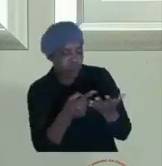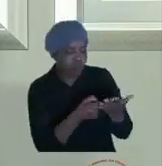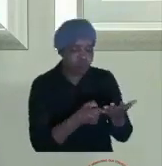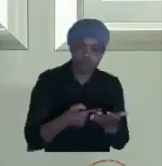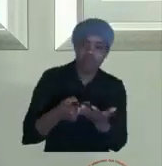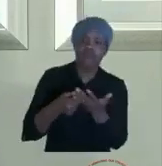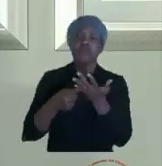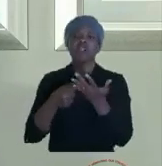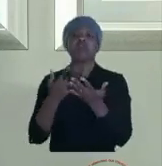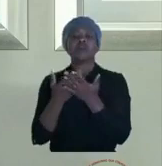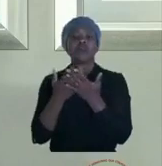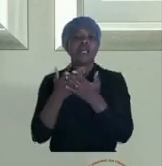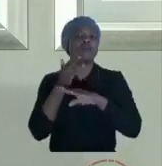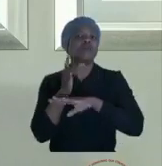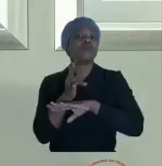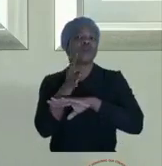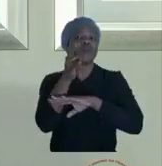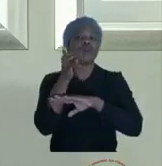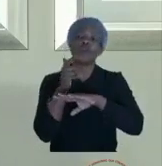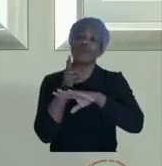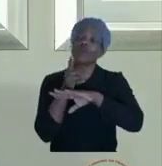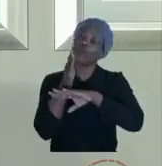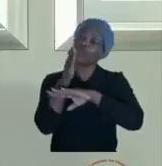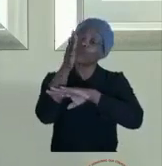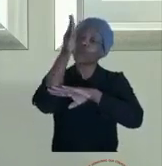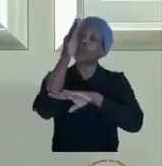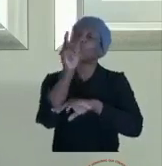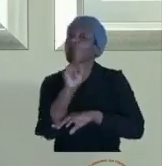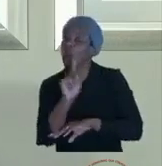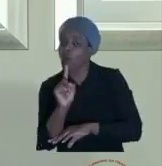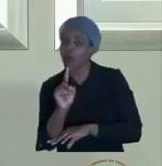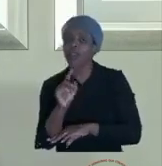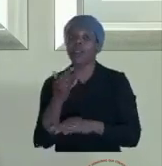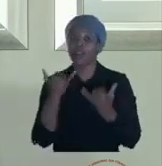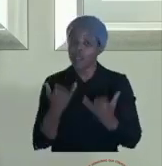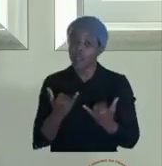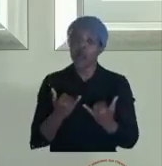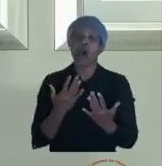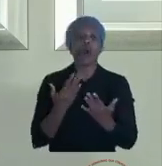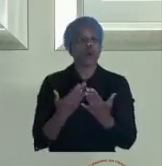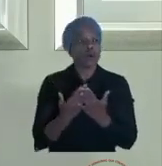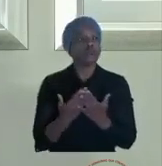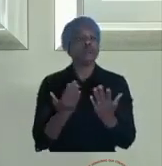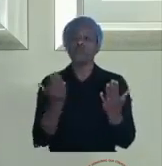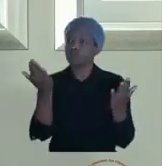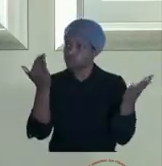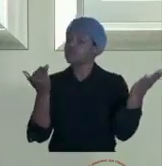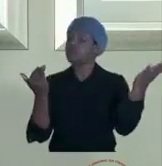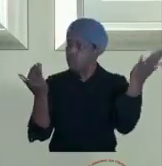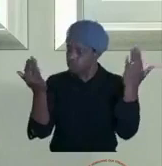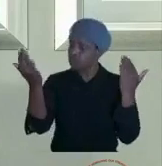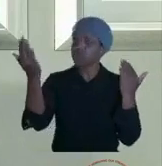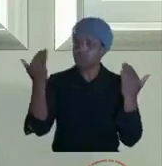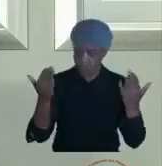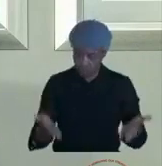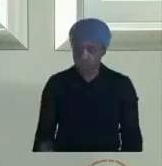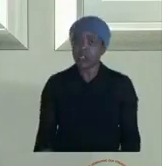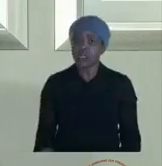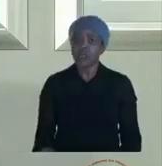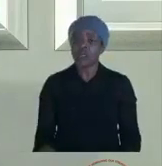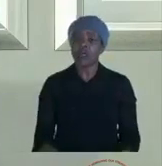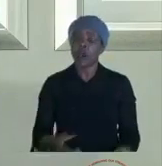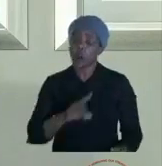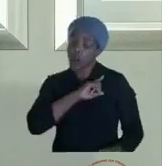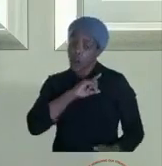a future for themselves and for their country. We therefore want to invite young people to come, as the